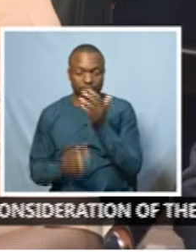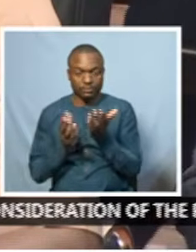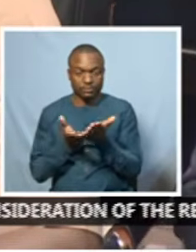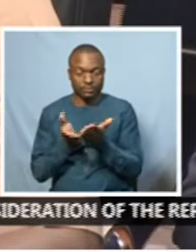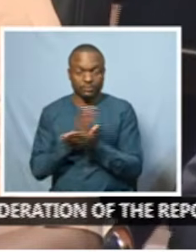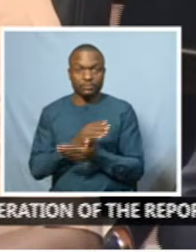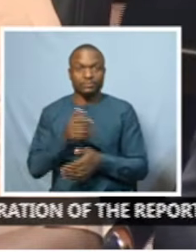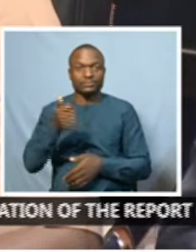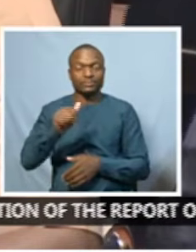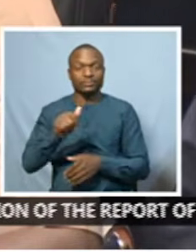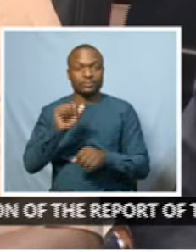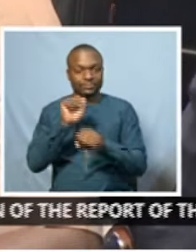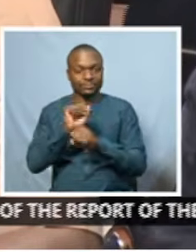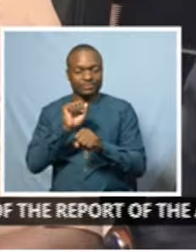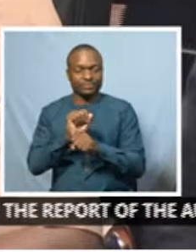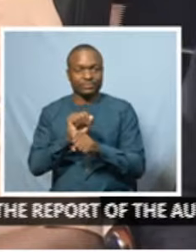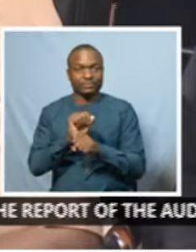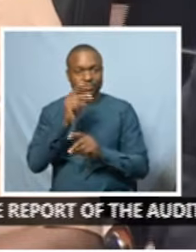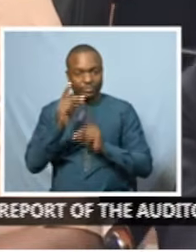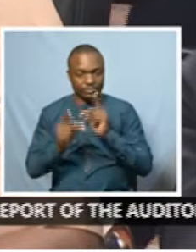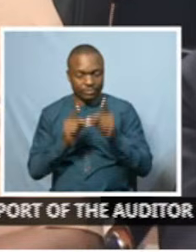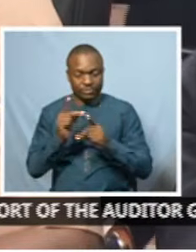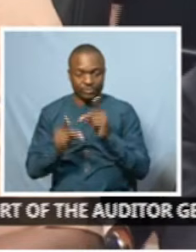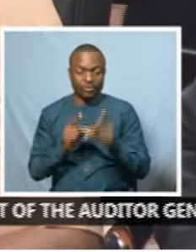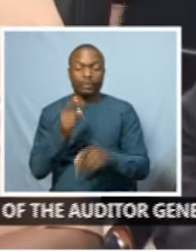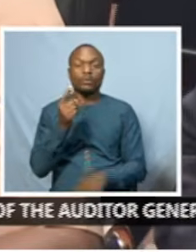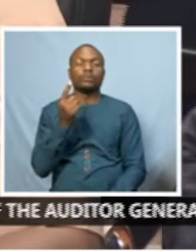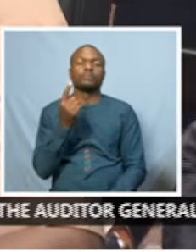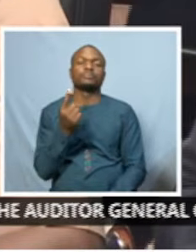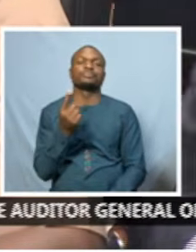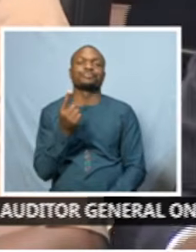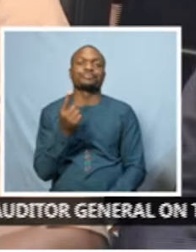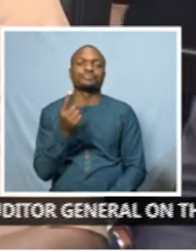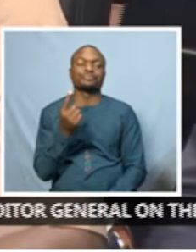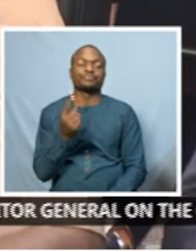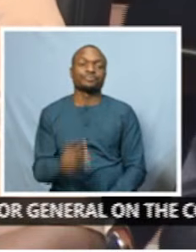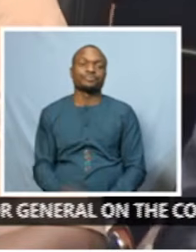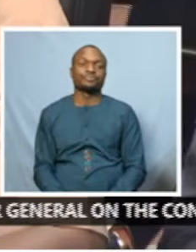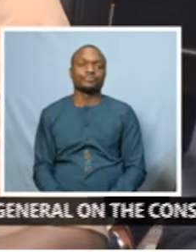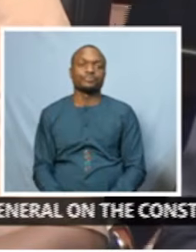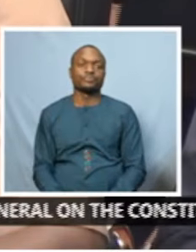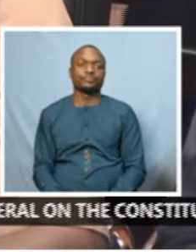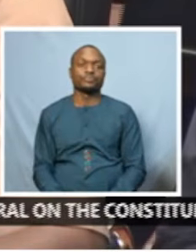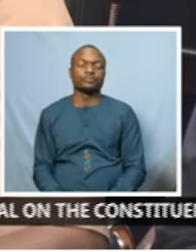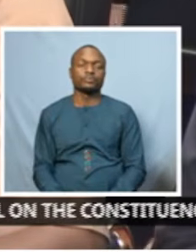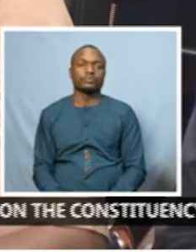work in progress, outstanding projects. So one of the